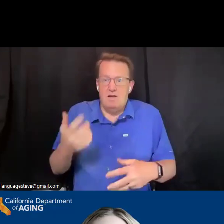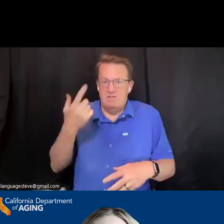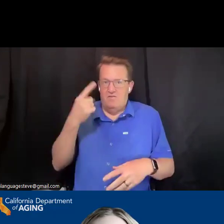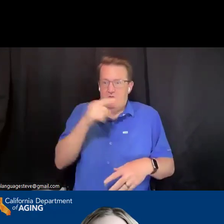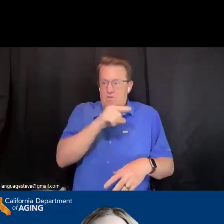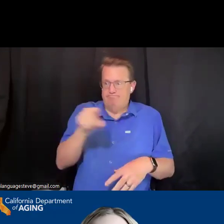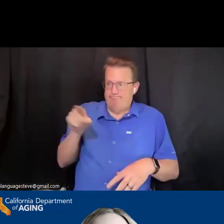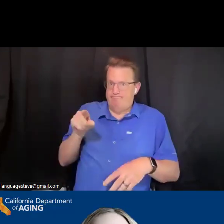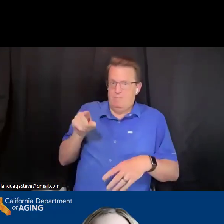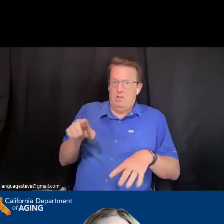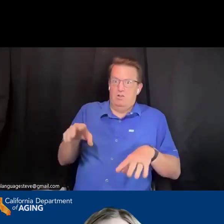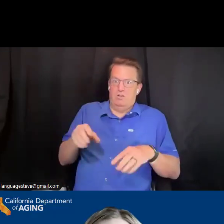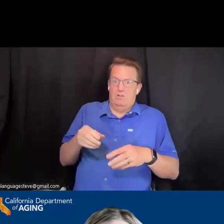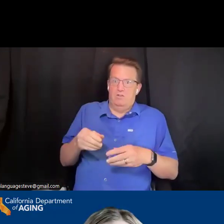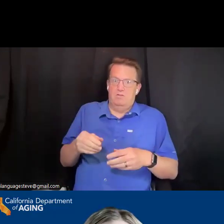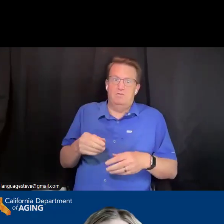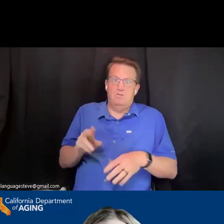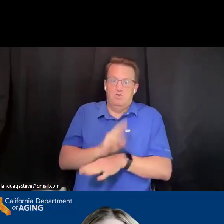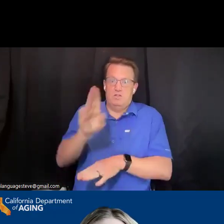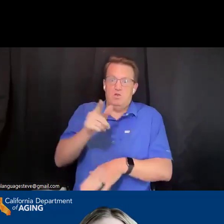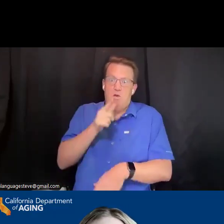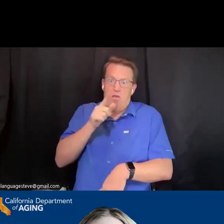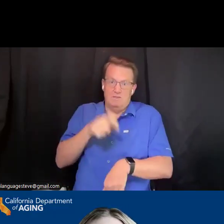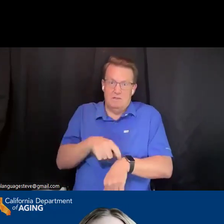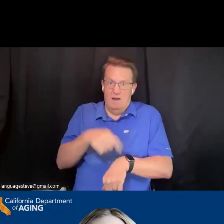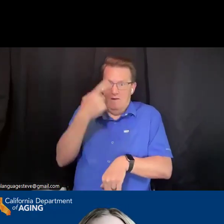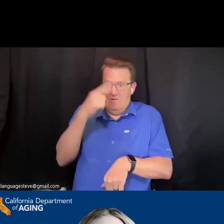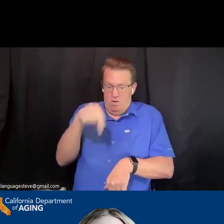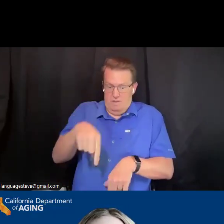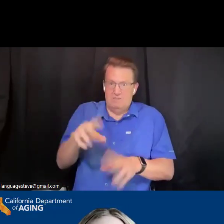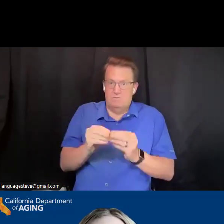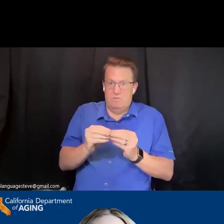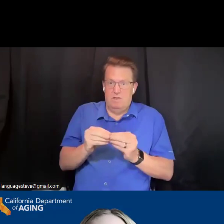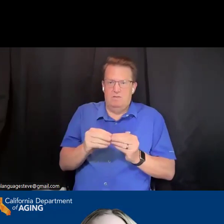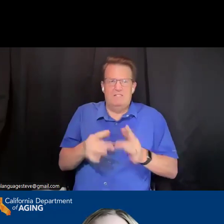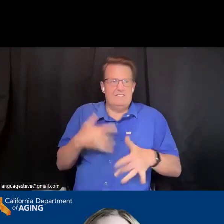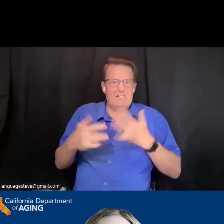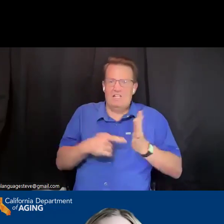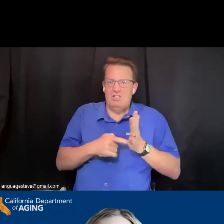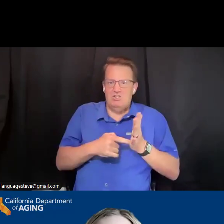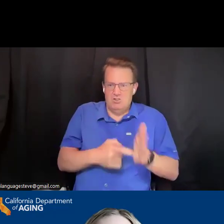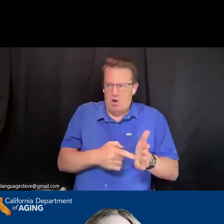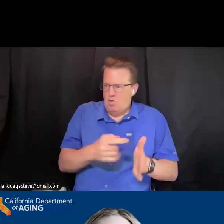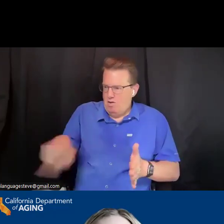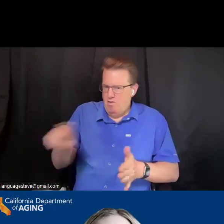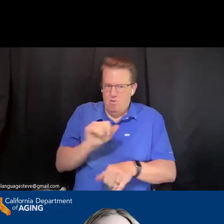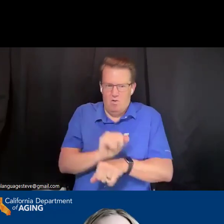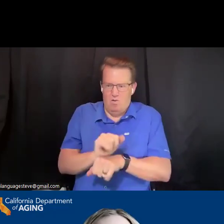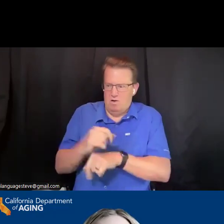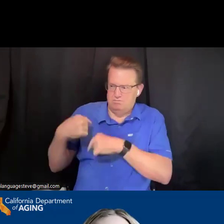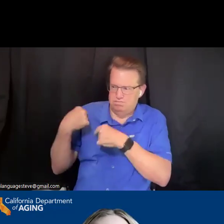be here with us. Very excited to share with you the work that has gone into this effort thus